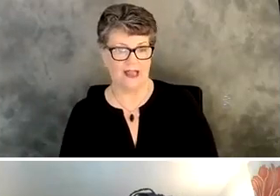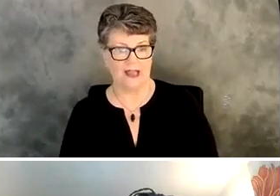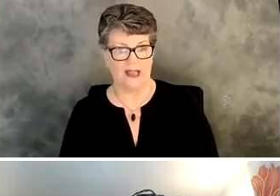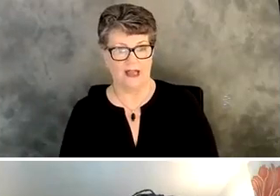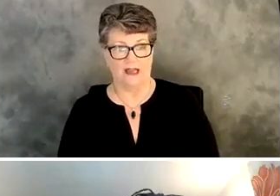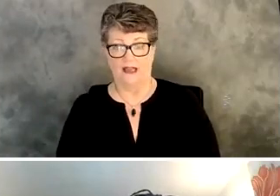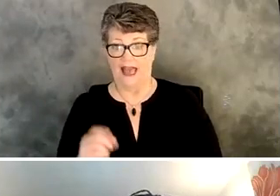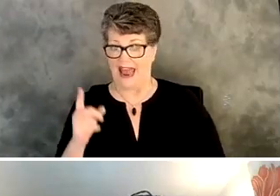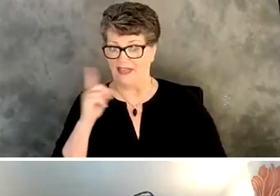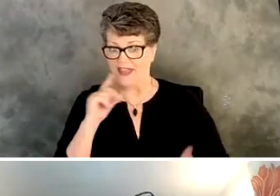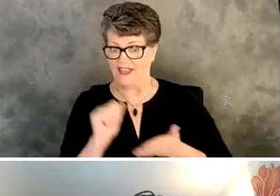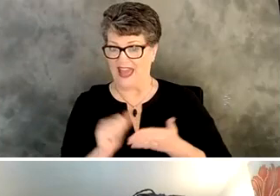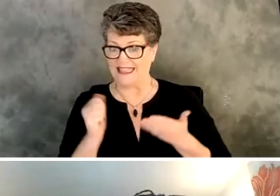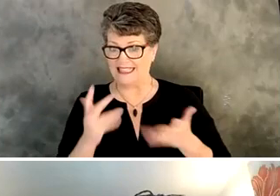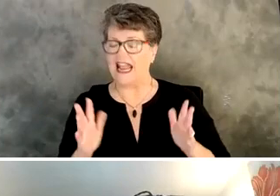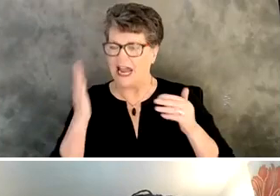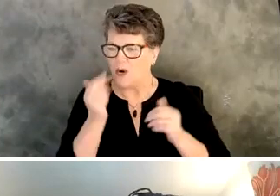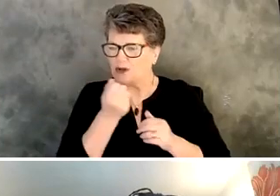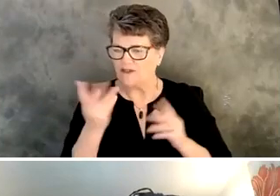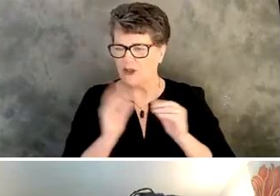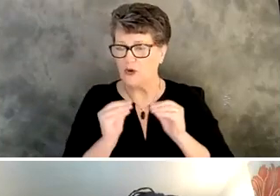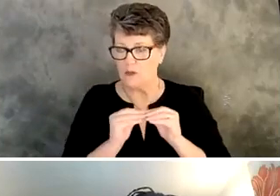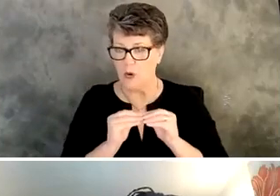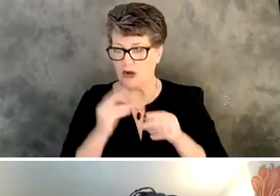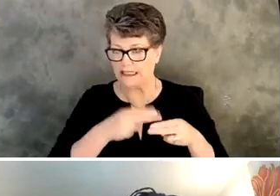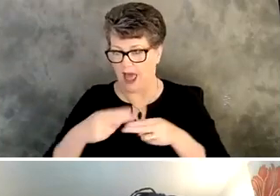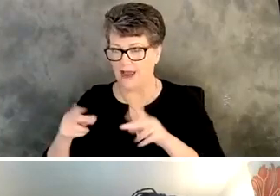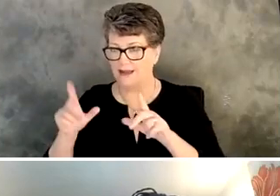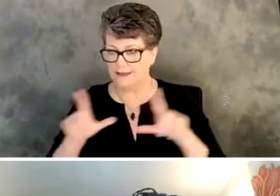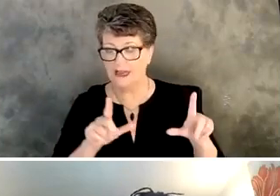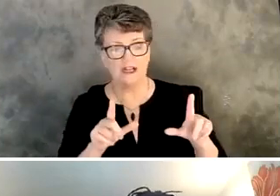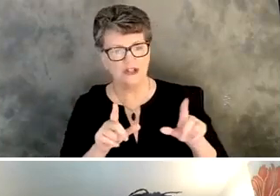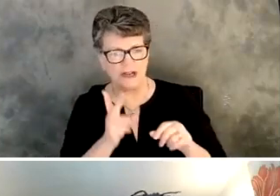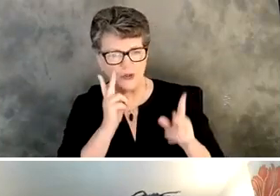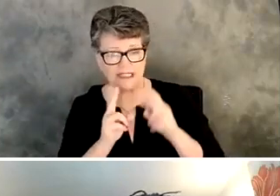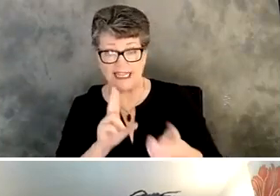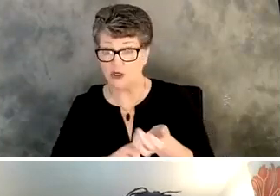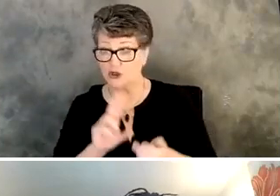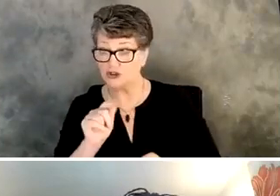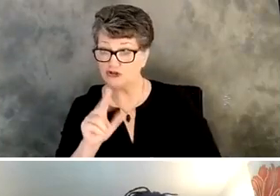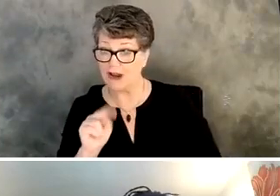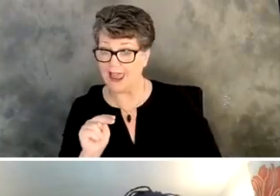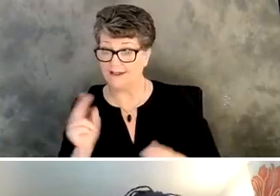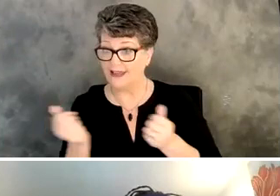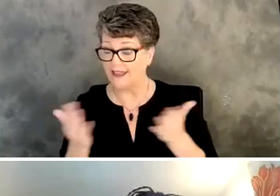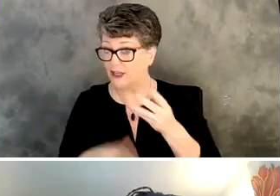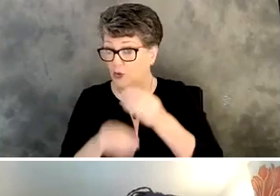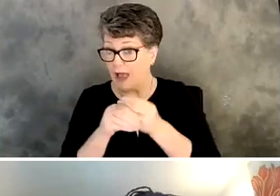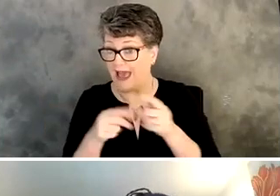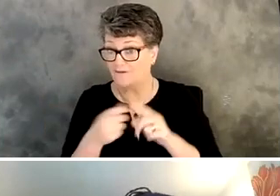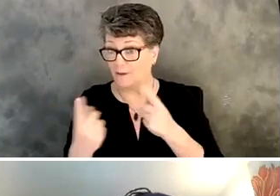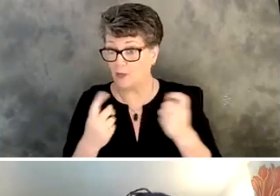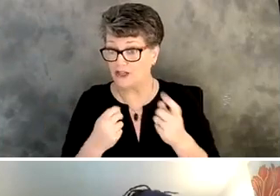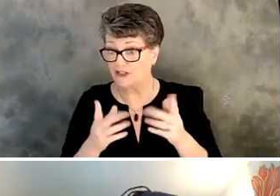And I think that's it. I know there are a few additional slides, but just wanted to see, Nurse Tran, if you had anything you wanted to add from the questions